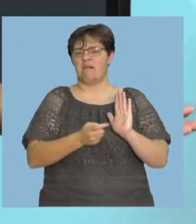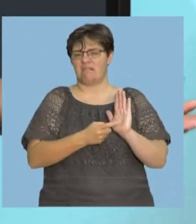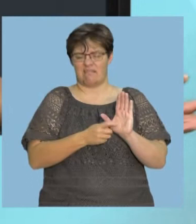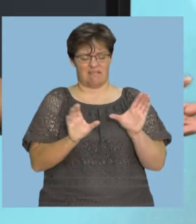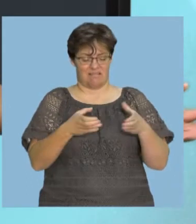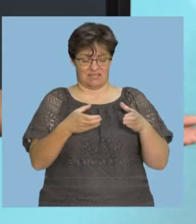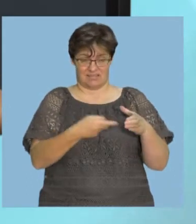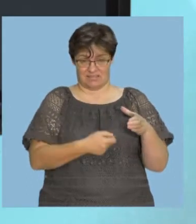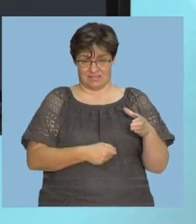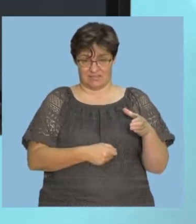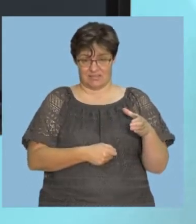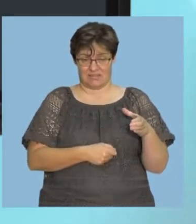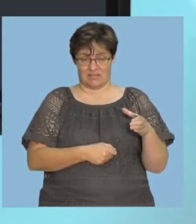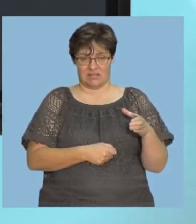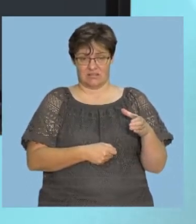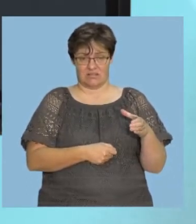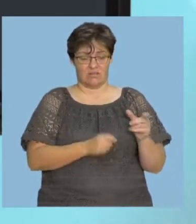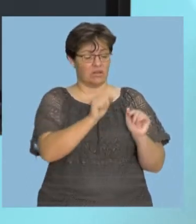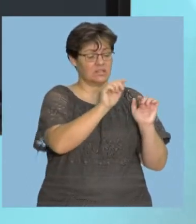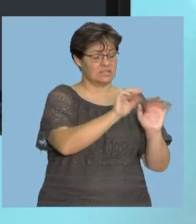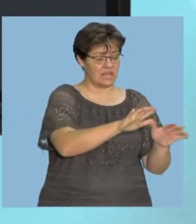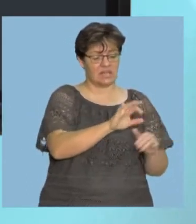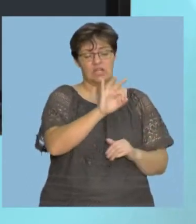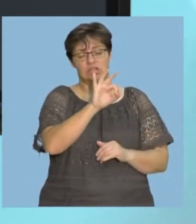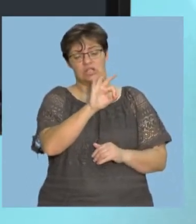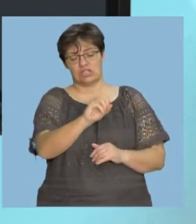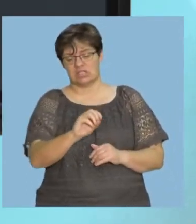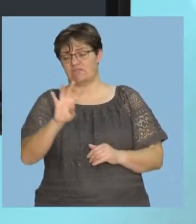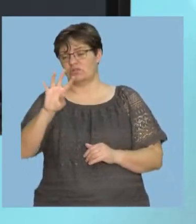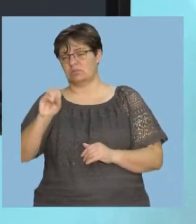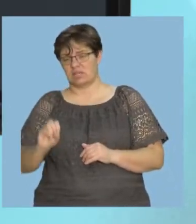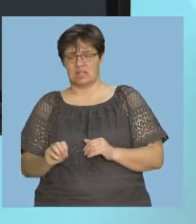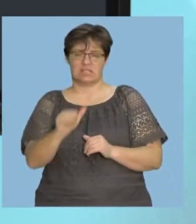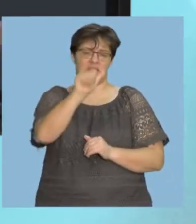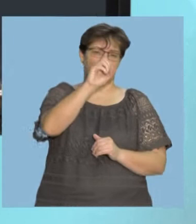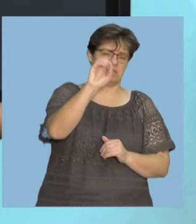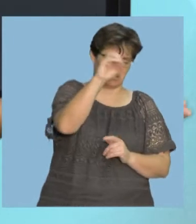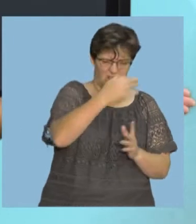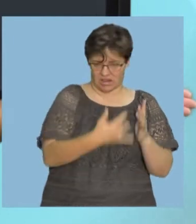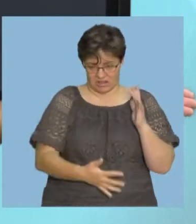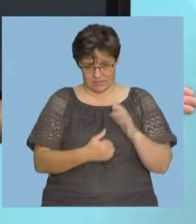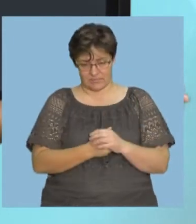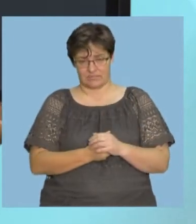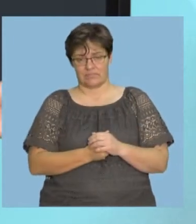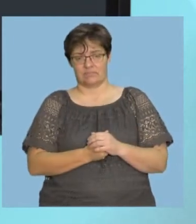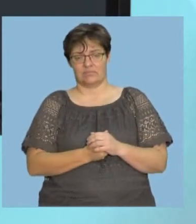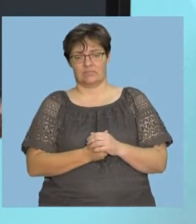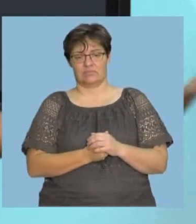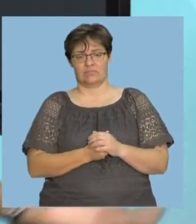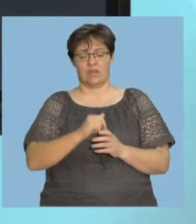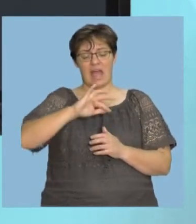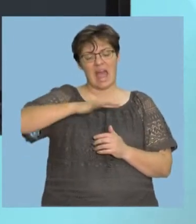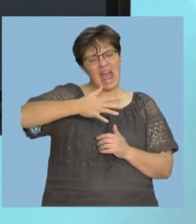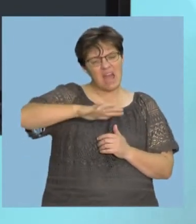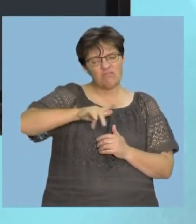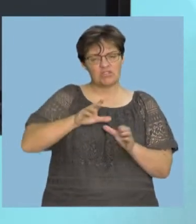class. Student, you got 30%, 40%, 60%, and so on. And the average